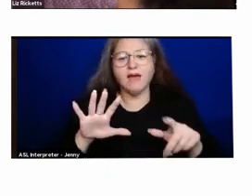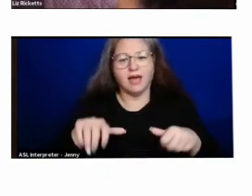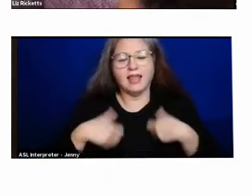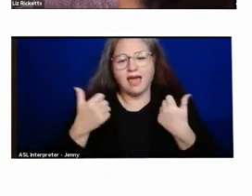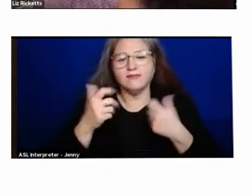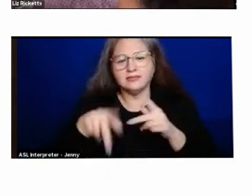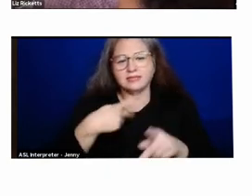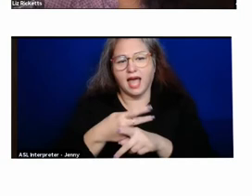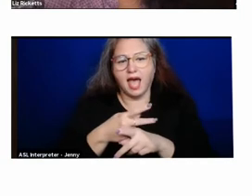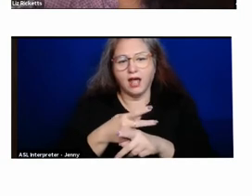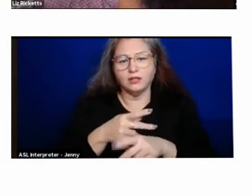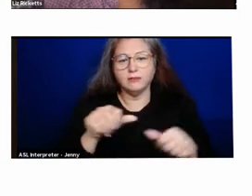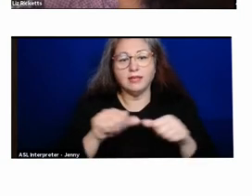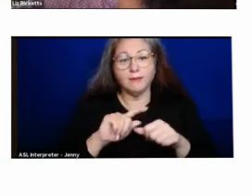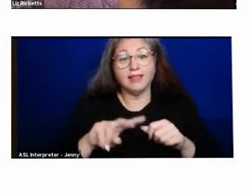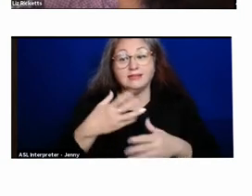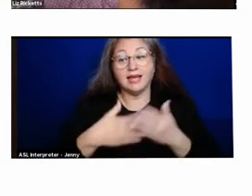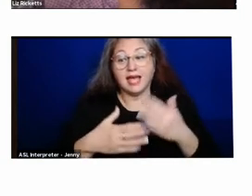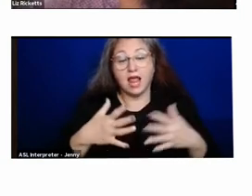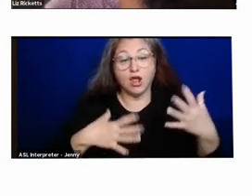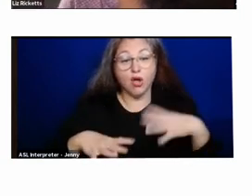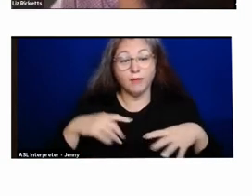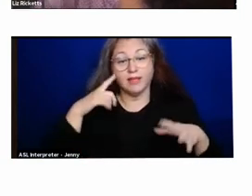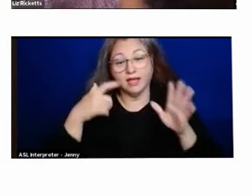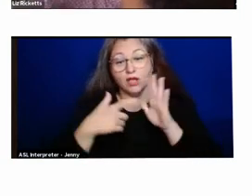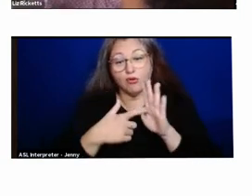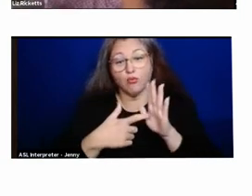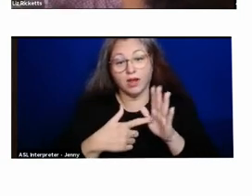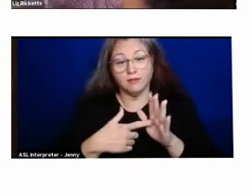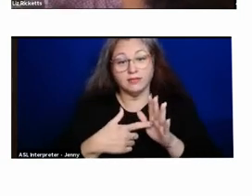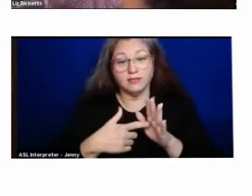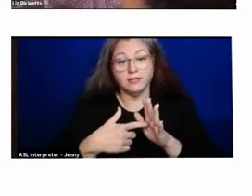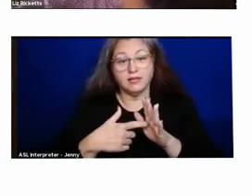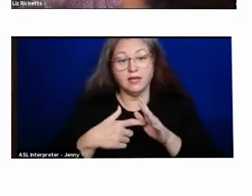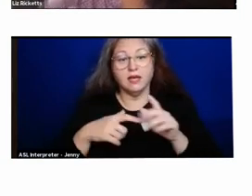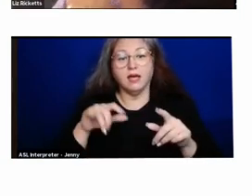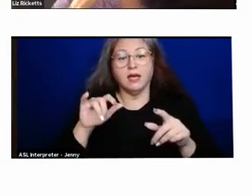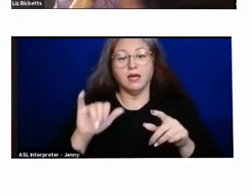secondhand garment that I think represents the globalization of